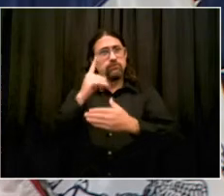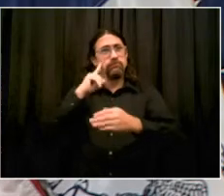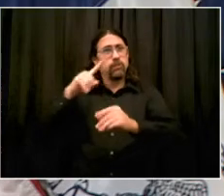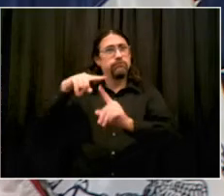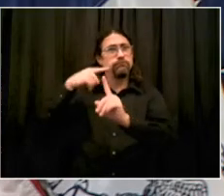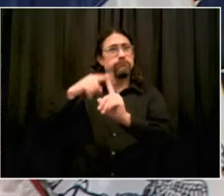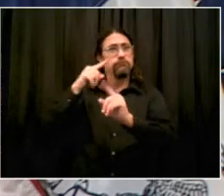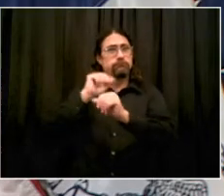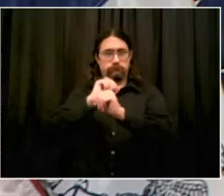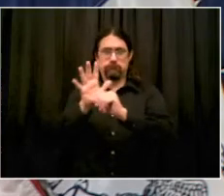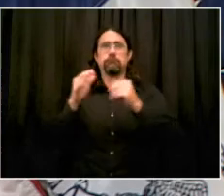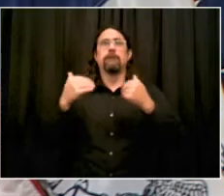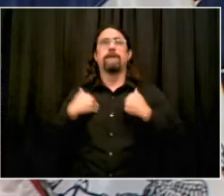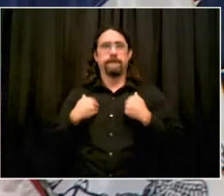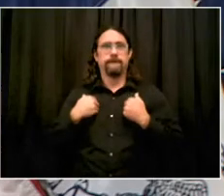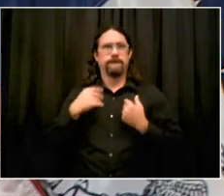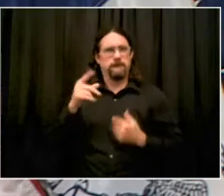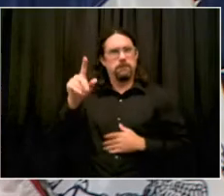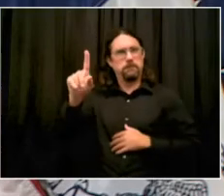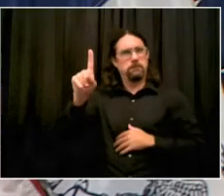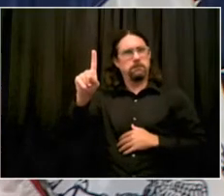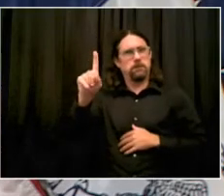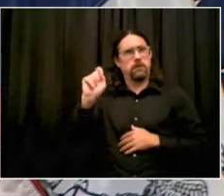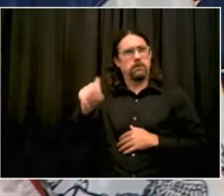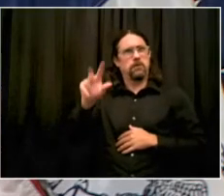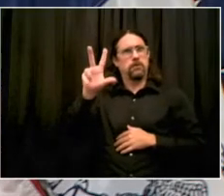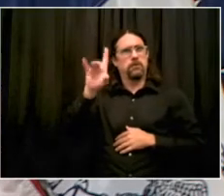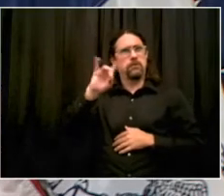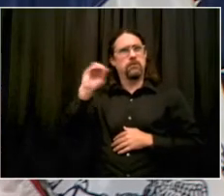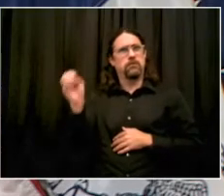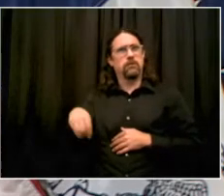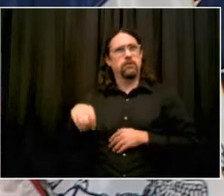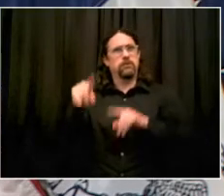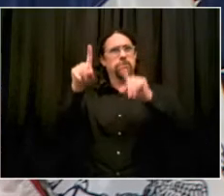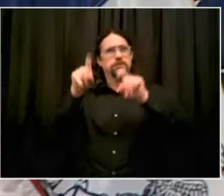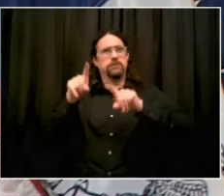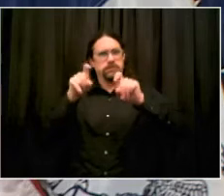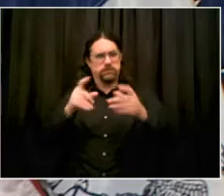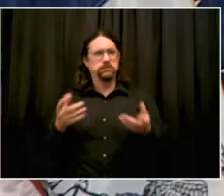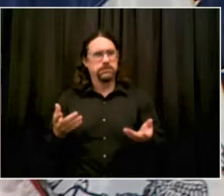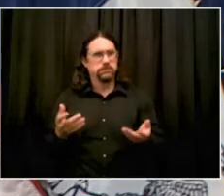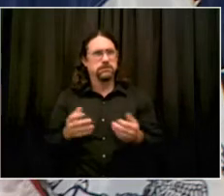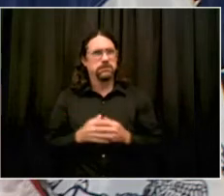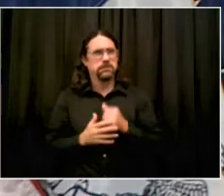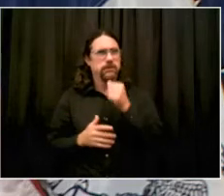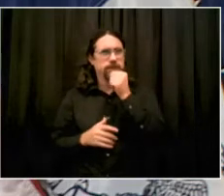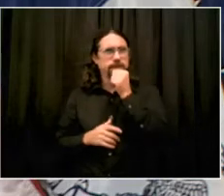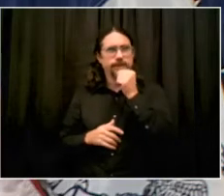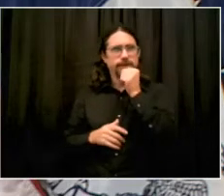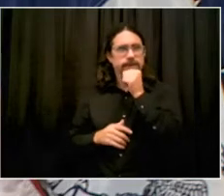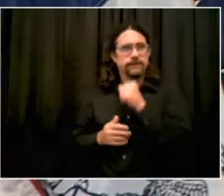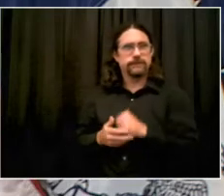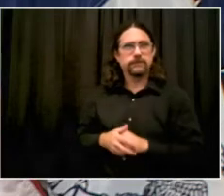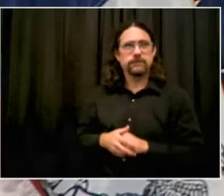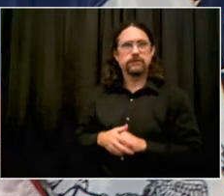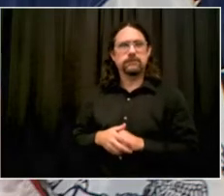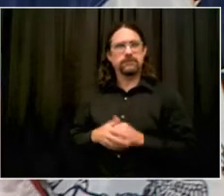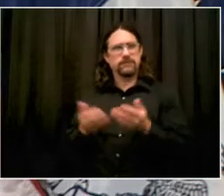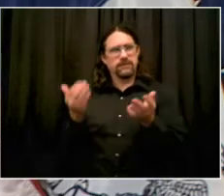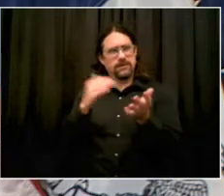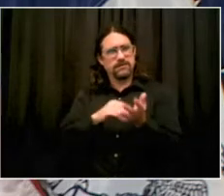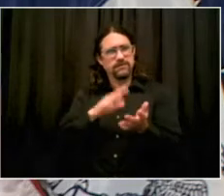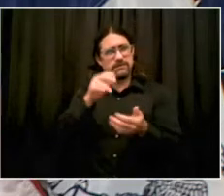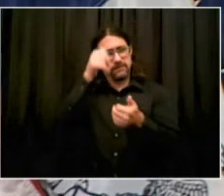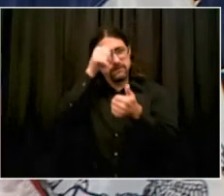in 9 zip codes out of 146. So let's be careful not to assume an outcome. But if we were to ever have to say it's time